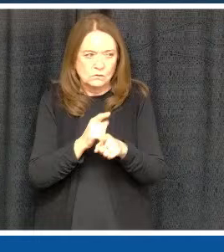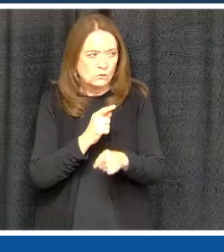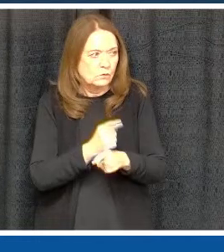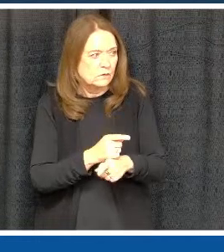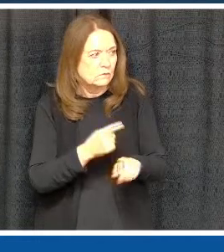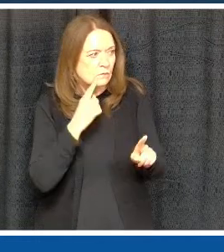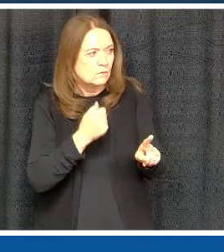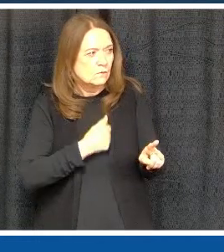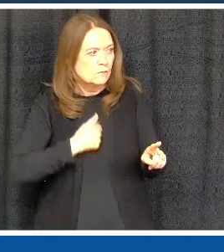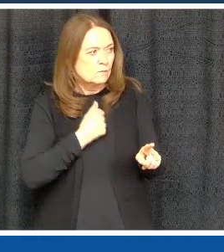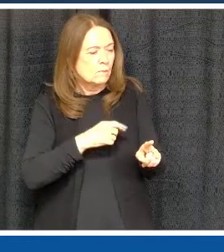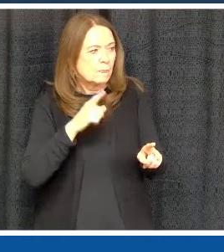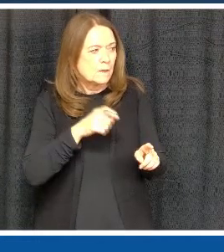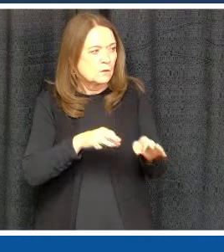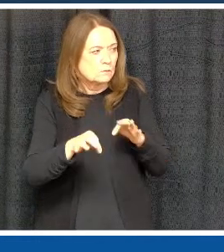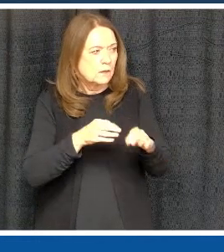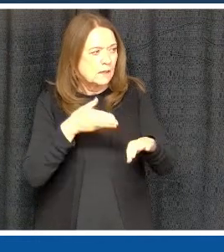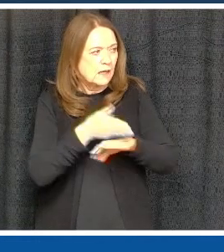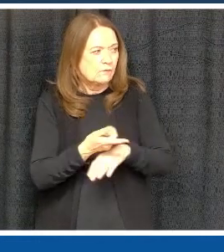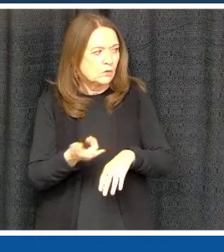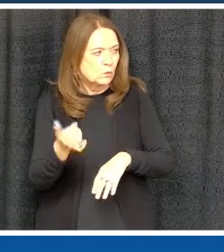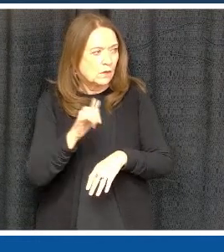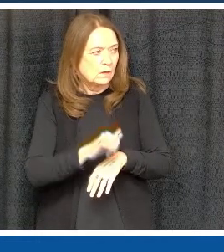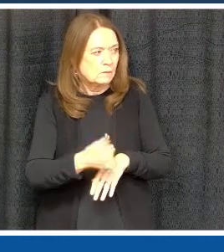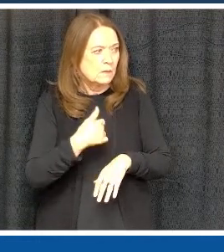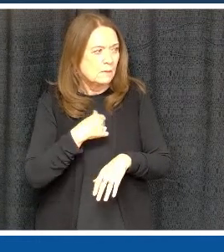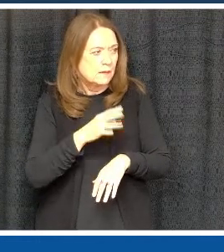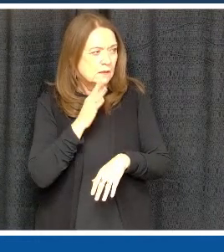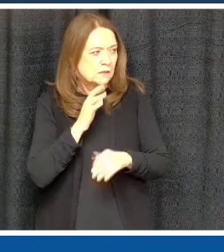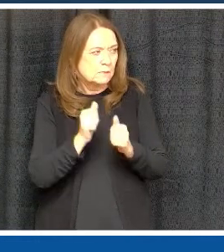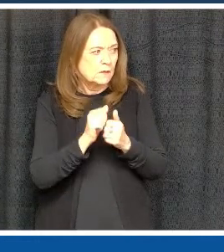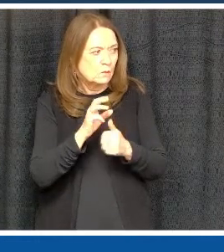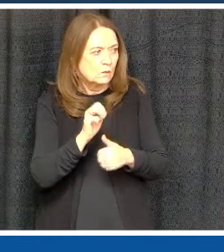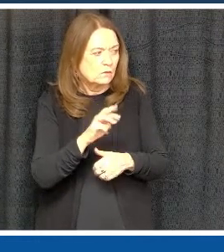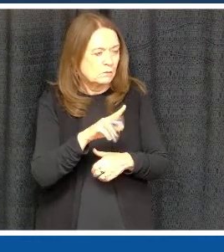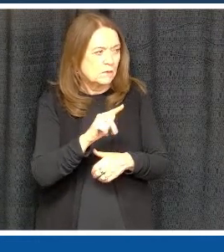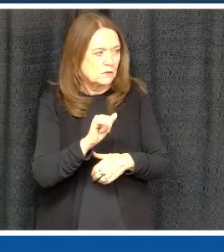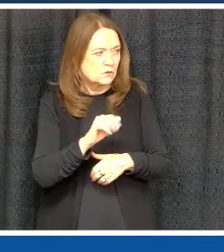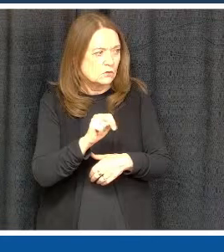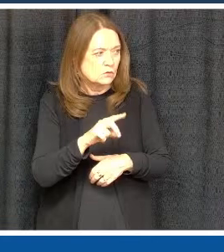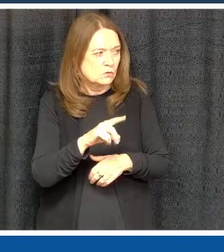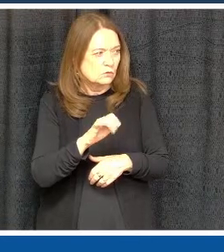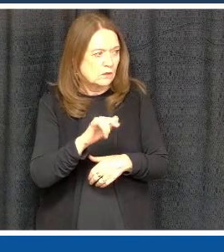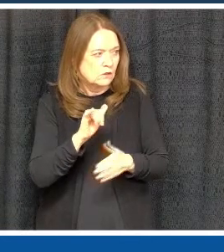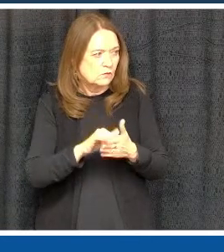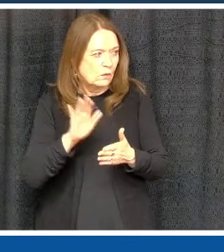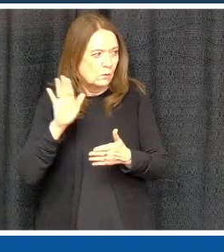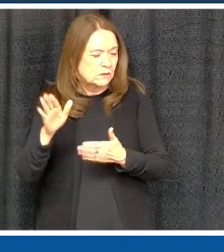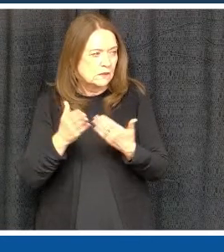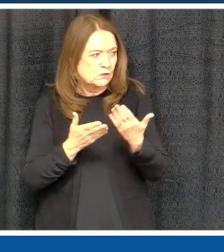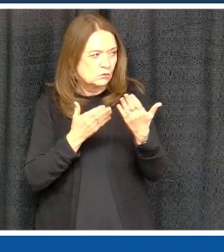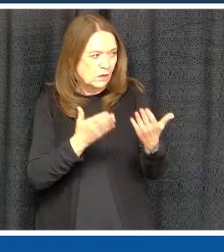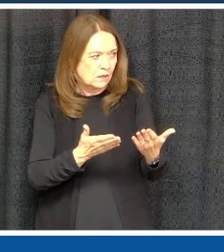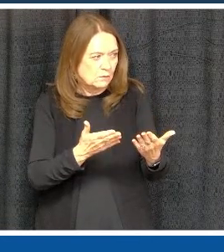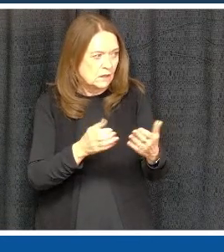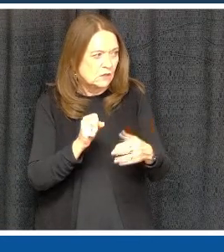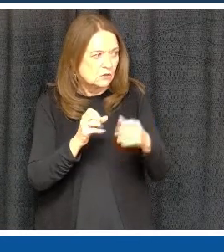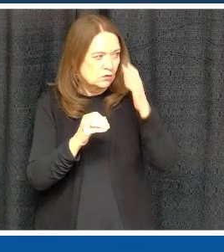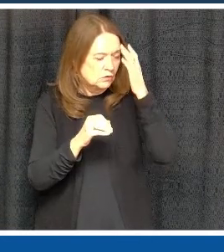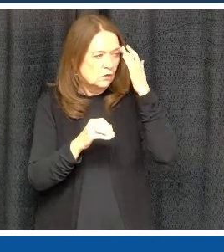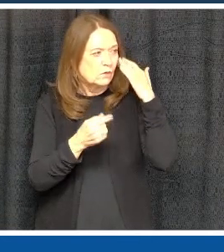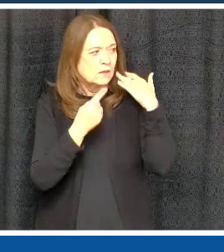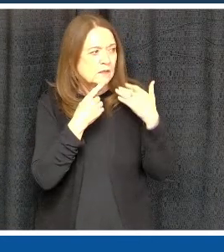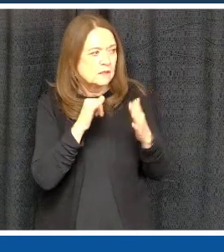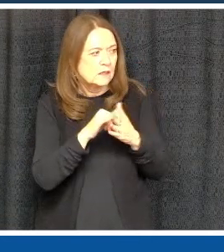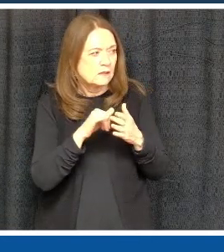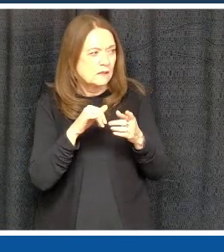I'm sorry, I should have explained. After we hung up, I did speak to Mr. Tyndall, and that was his recommendation. Okay. So you said that you